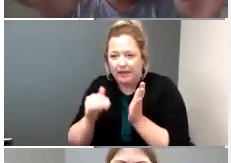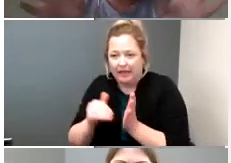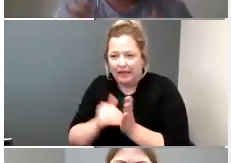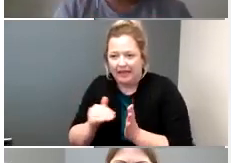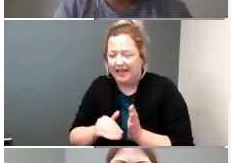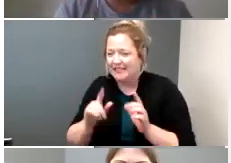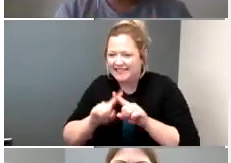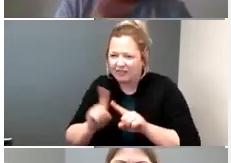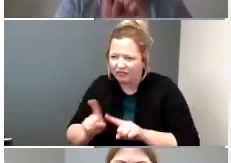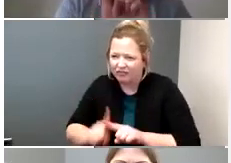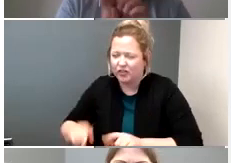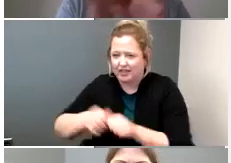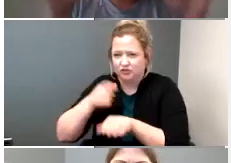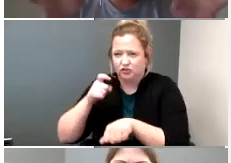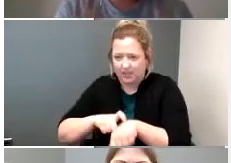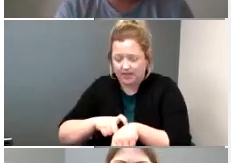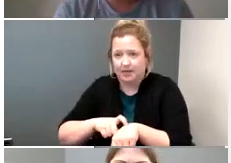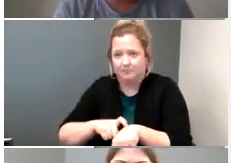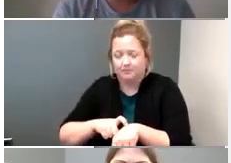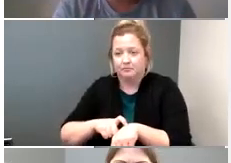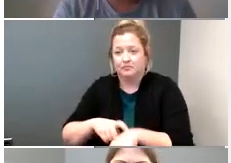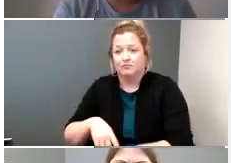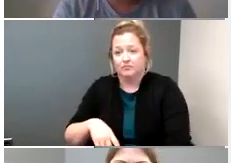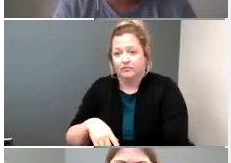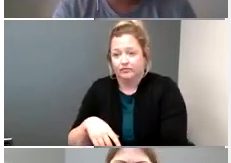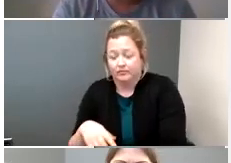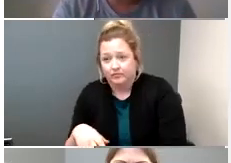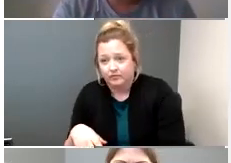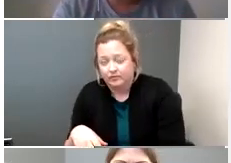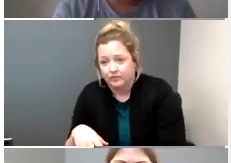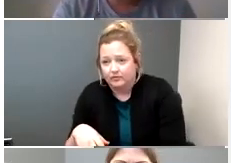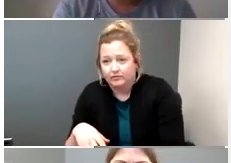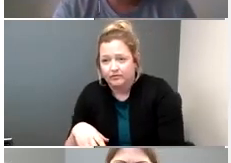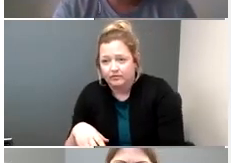requires a shared sort of tree, it has a redundancy built into it in this particular